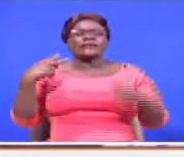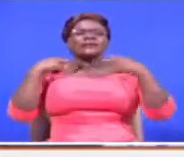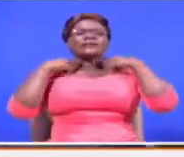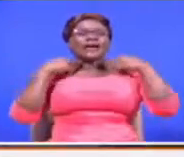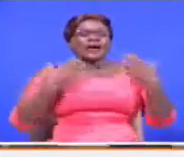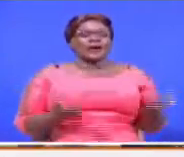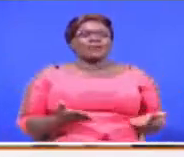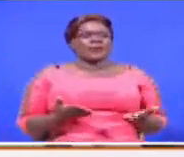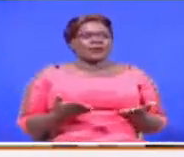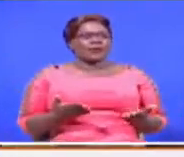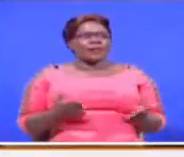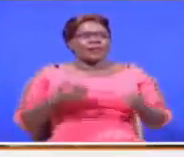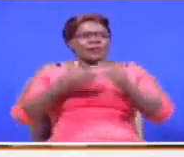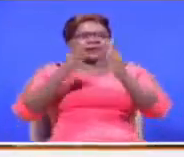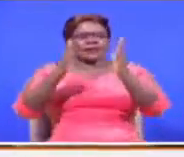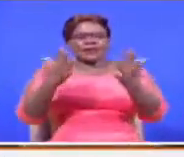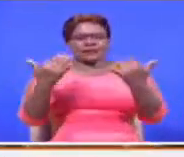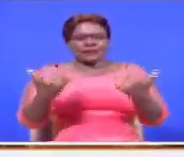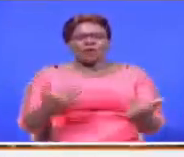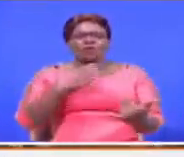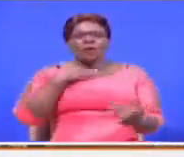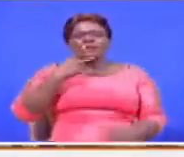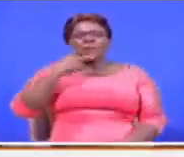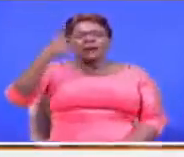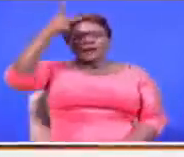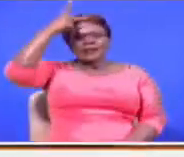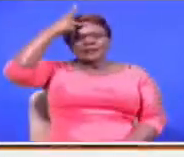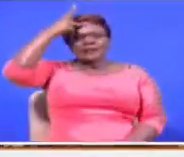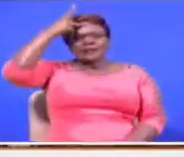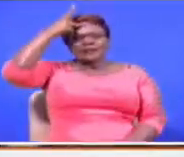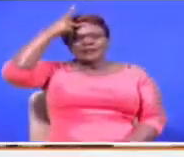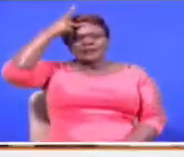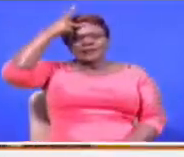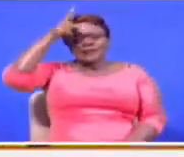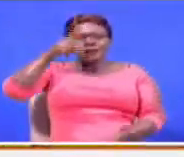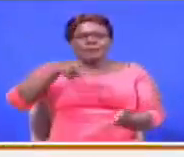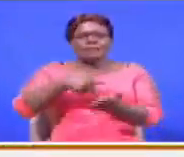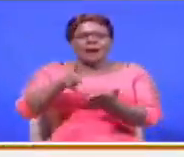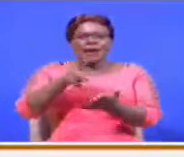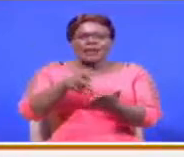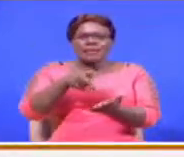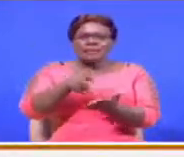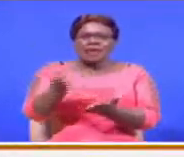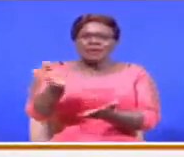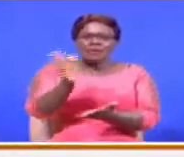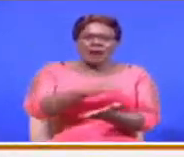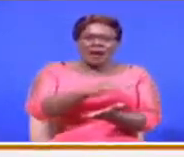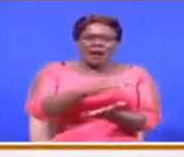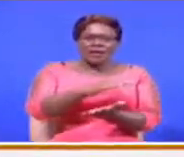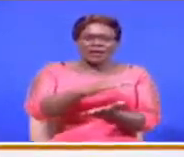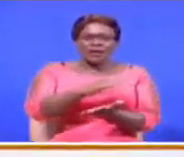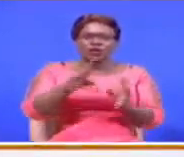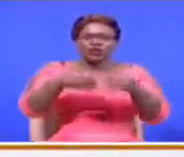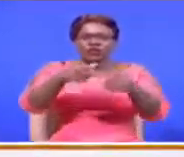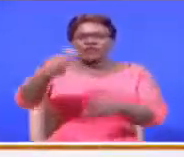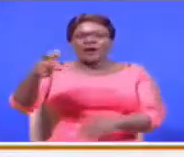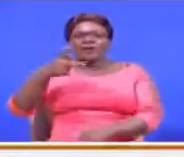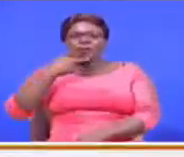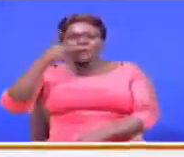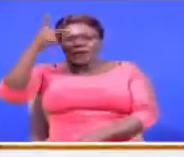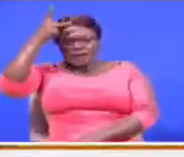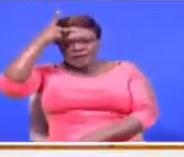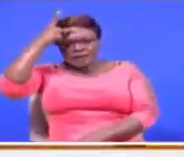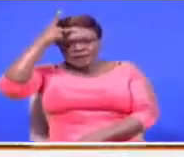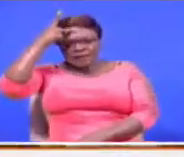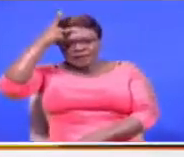home." Viongozi hao sasa wanataka wazazi hao wazirudishe pesa hizo ili kuwarejeshea wazazi